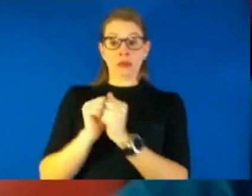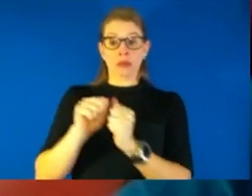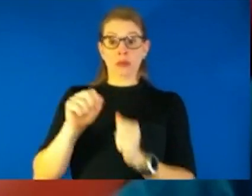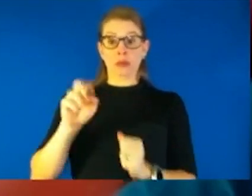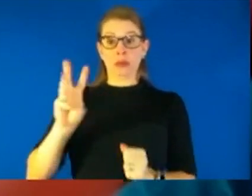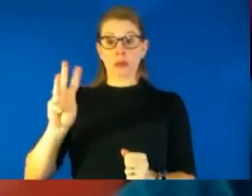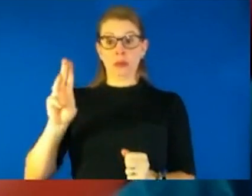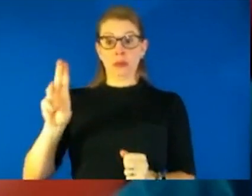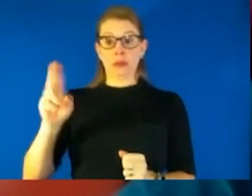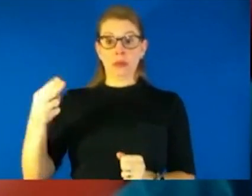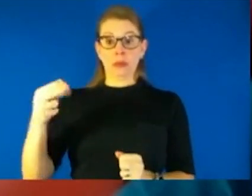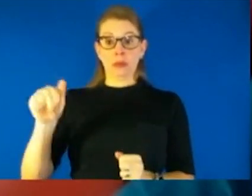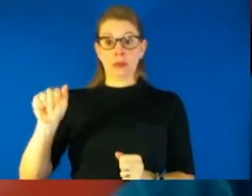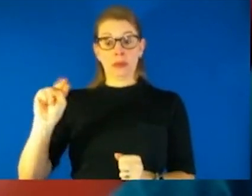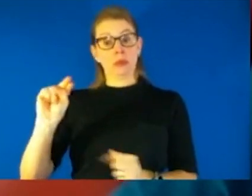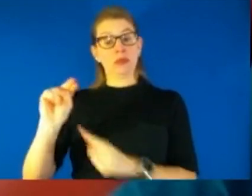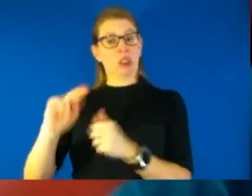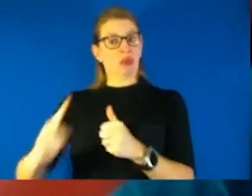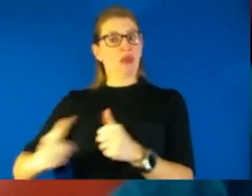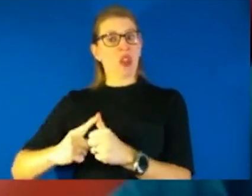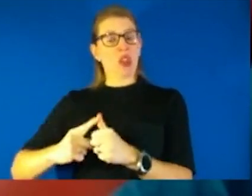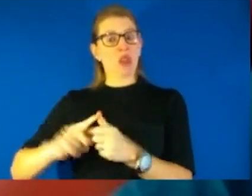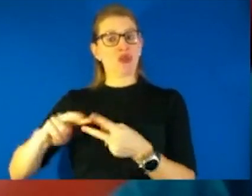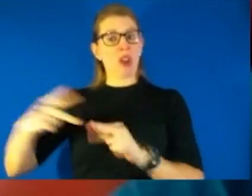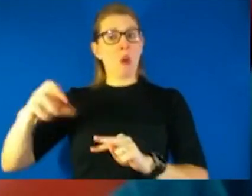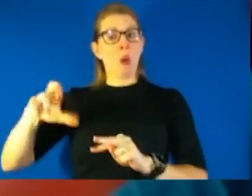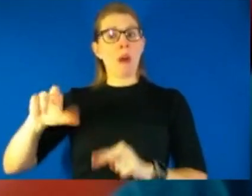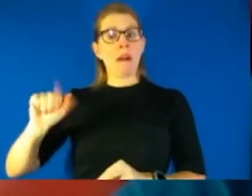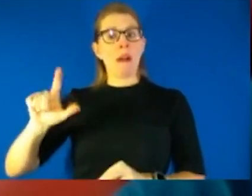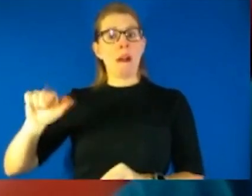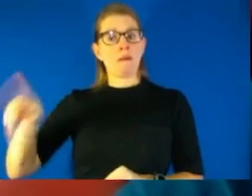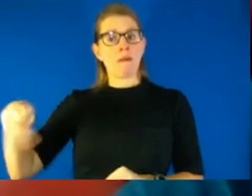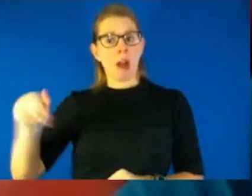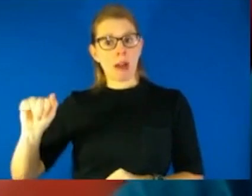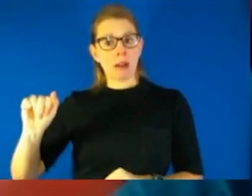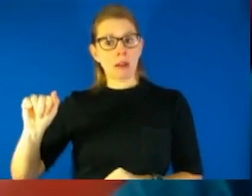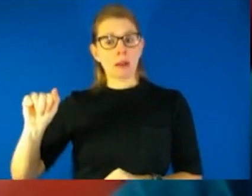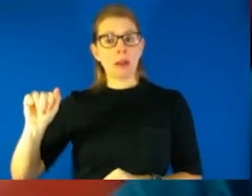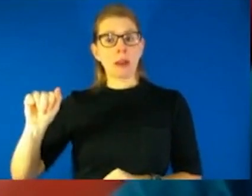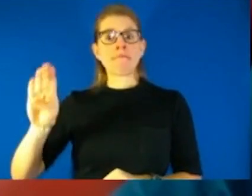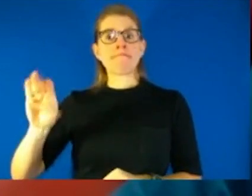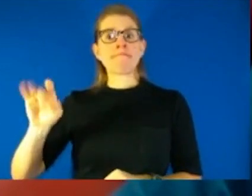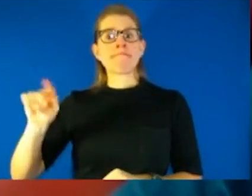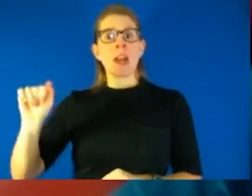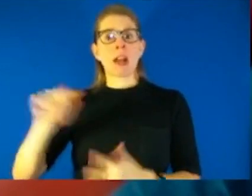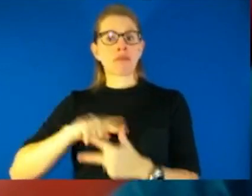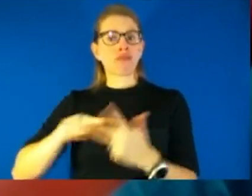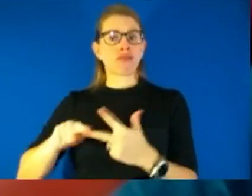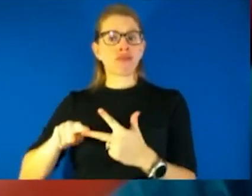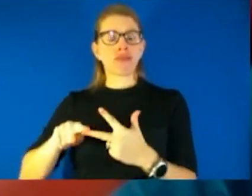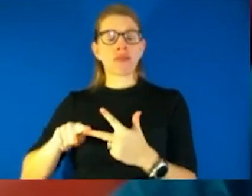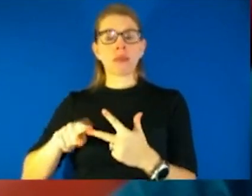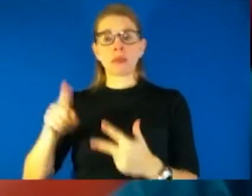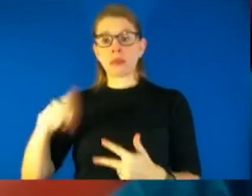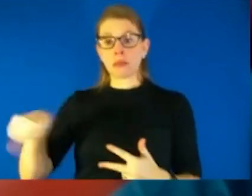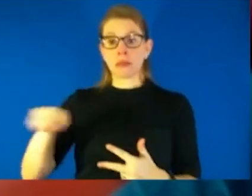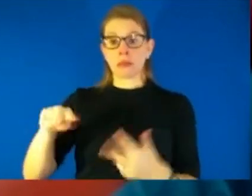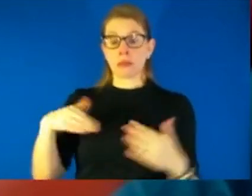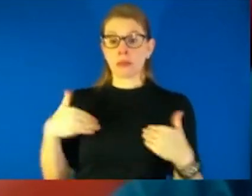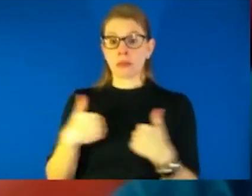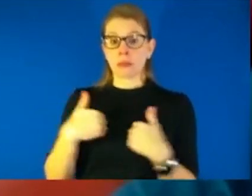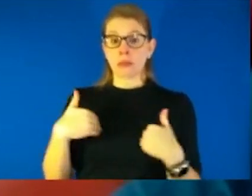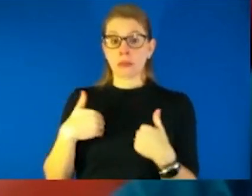strain, the ancestral strain, or alpha, etc., beta, are these animals